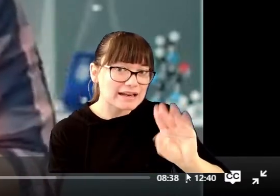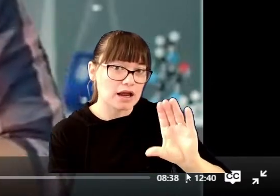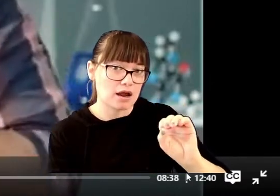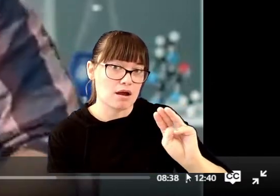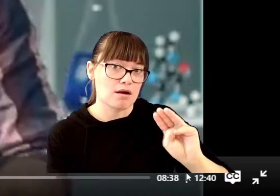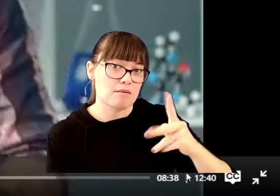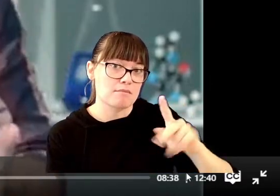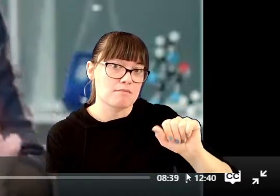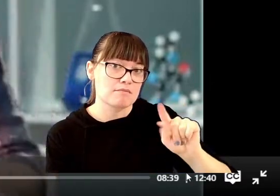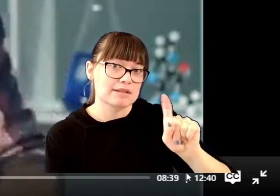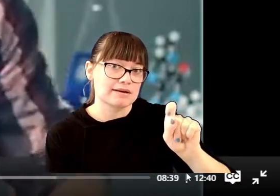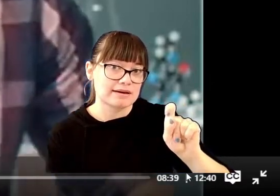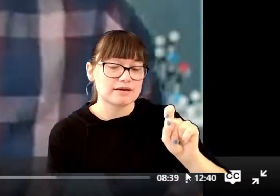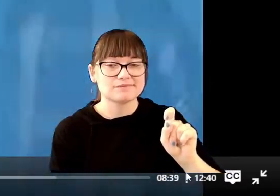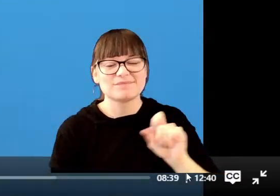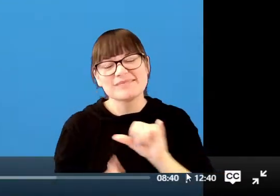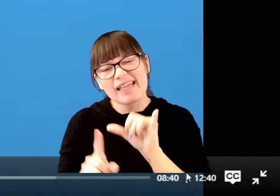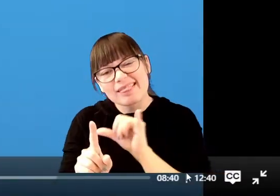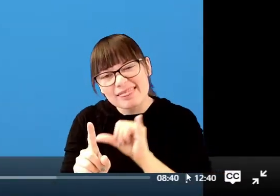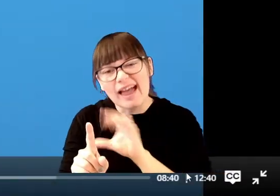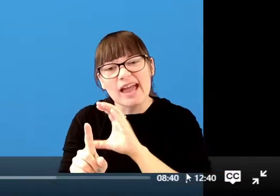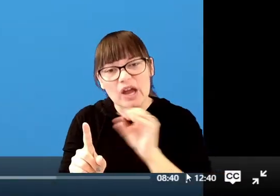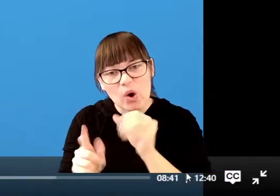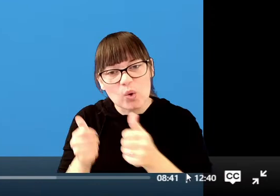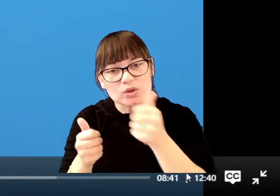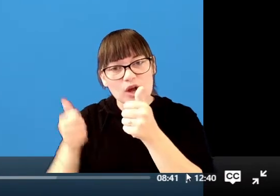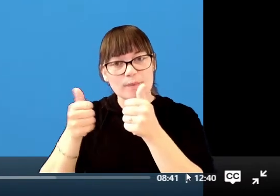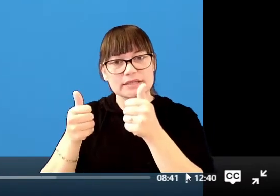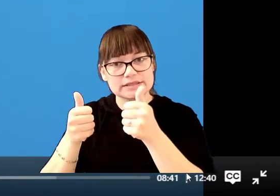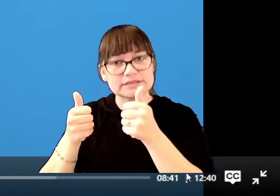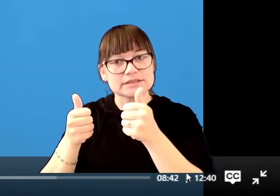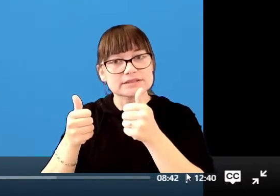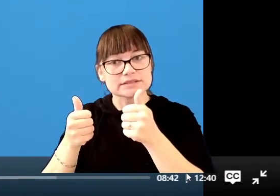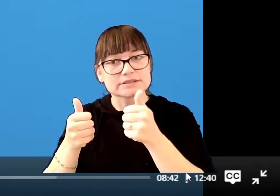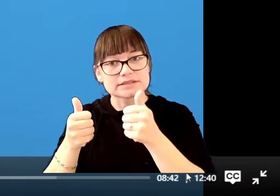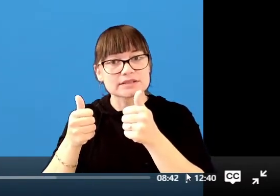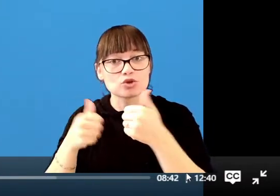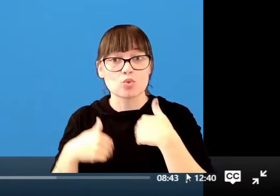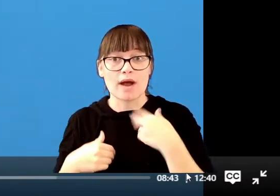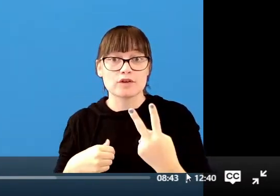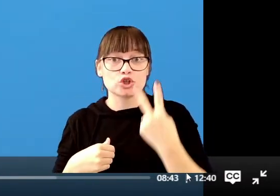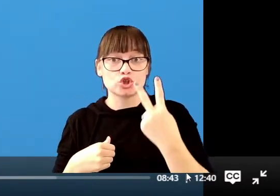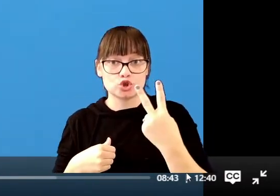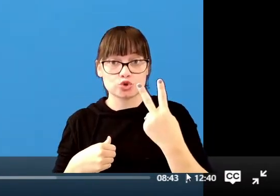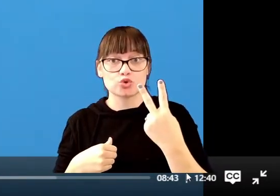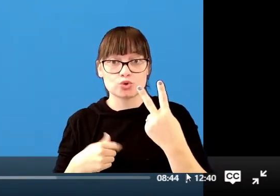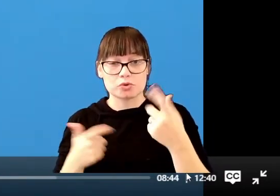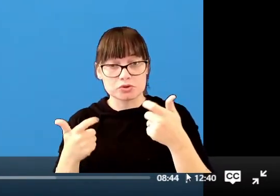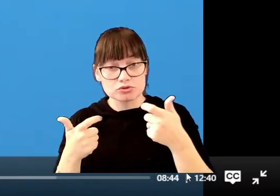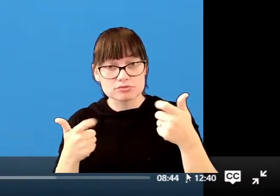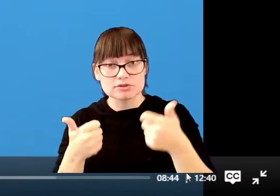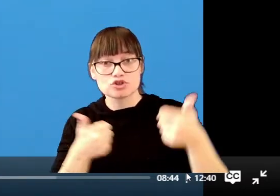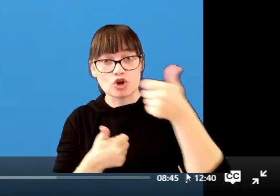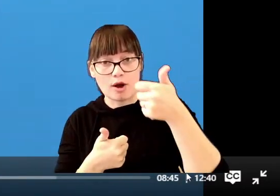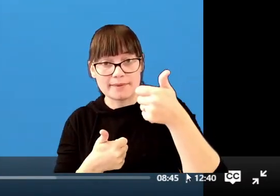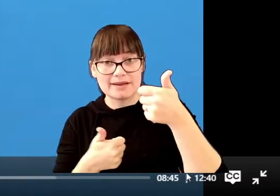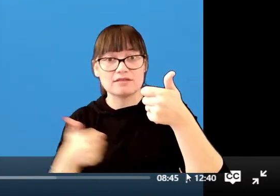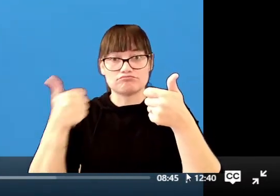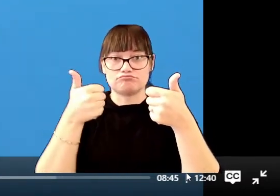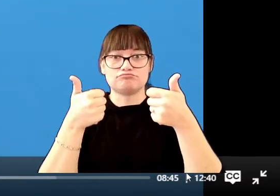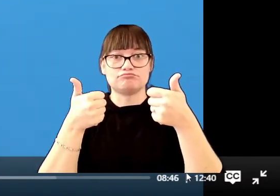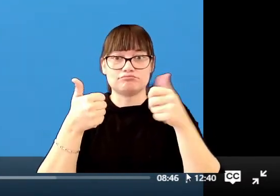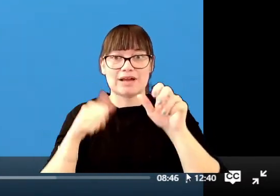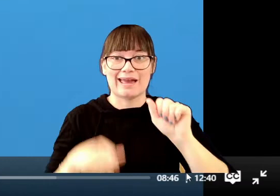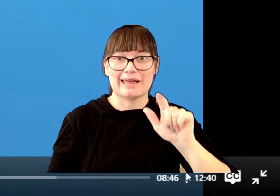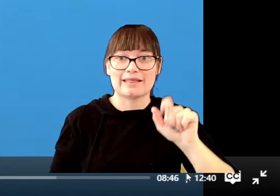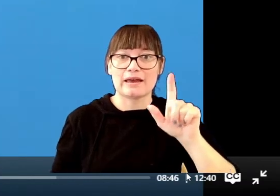a situation like codominance, where you have two dominant alleles. Okay, in this case, we're going to say this is going to be for